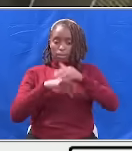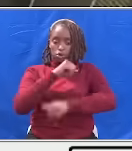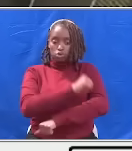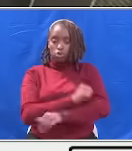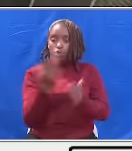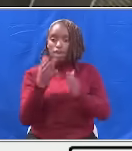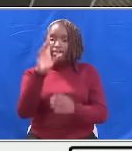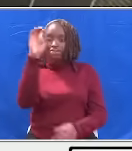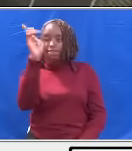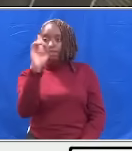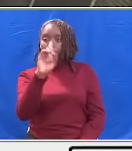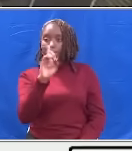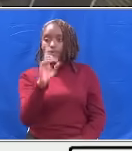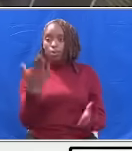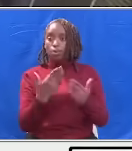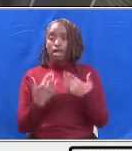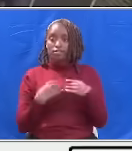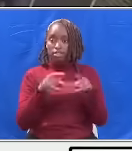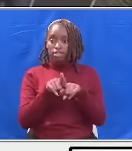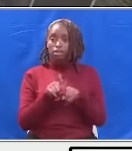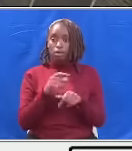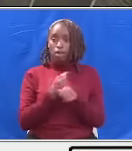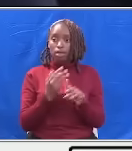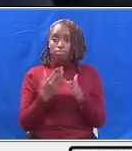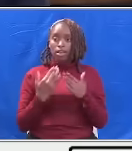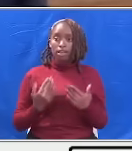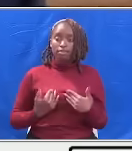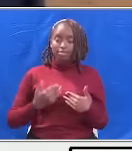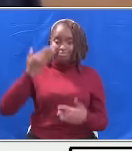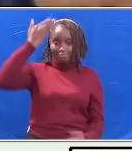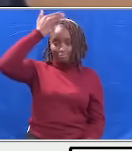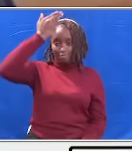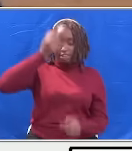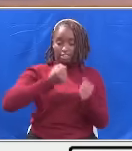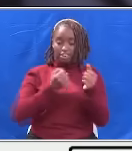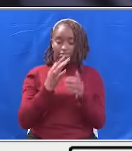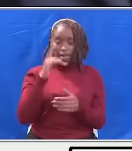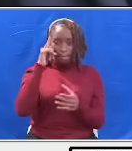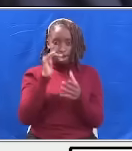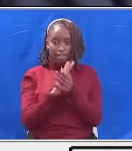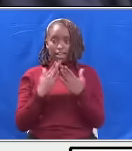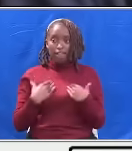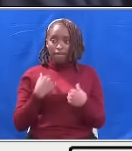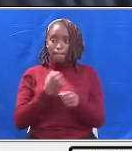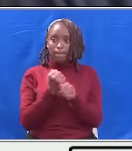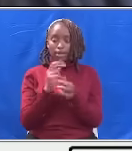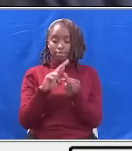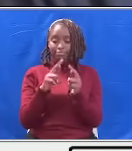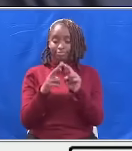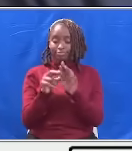Nairobi's Eastleigh area, where he also operated as a taxi driver and is believed to have built a relationship with the